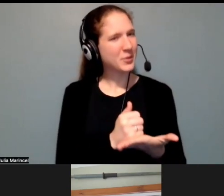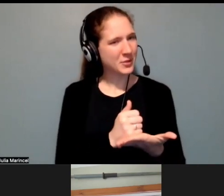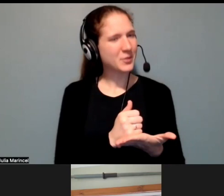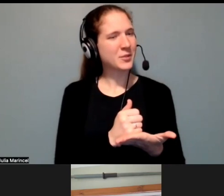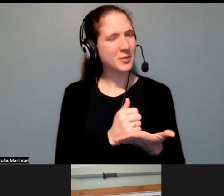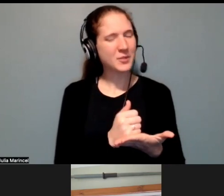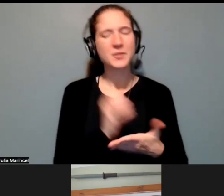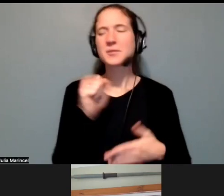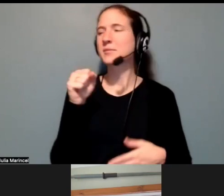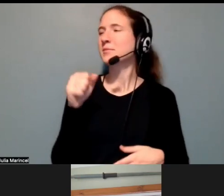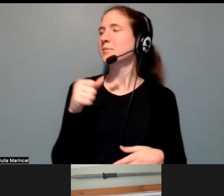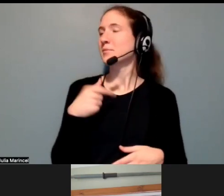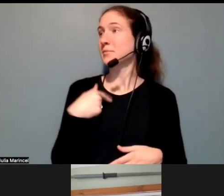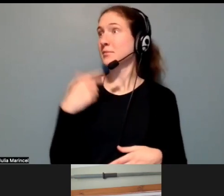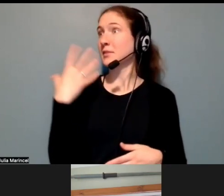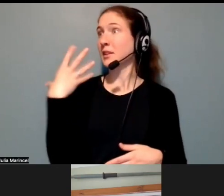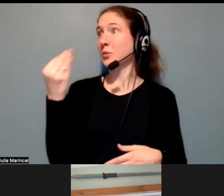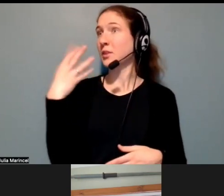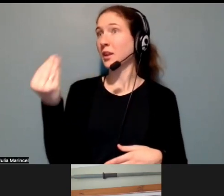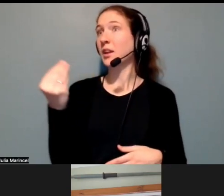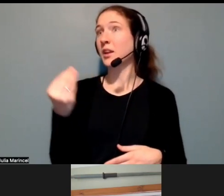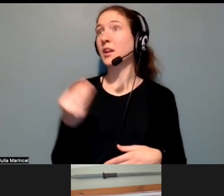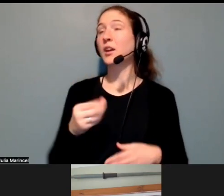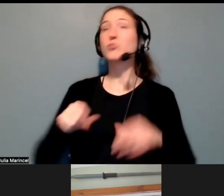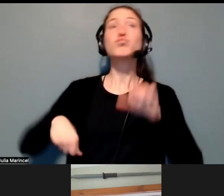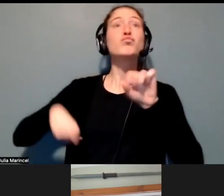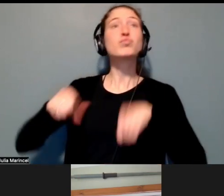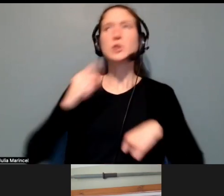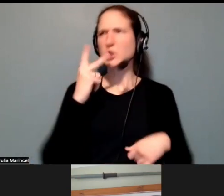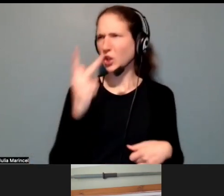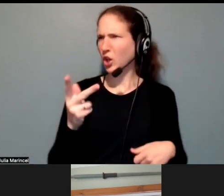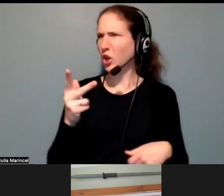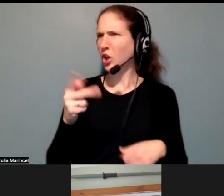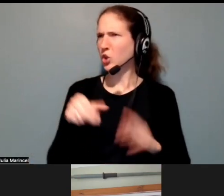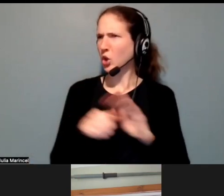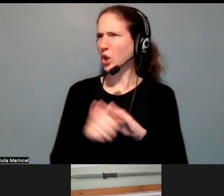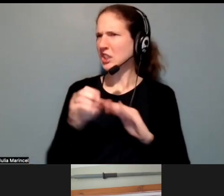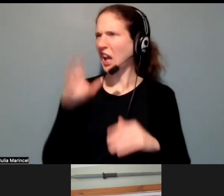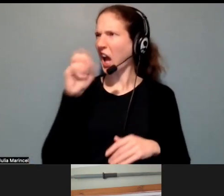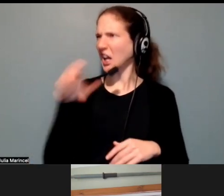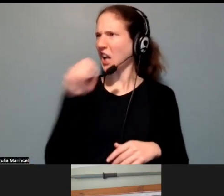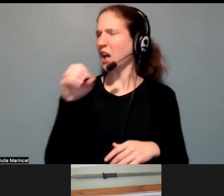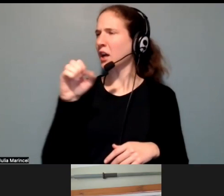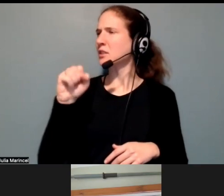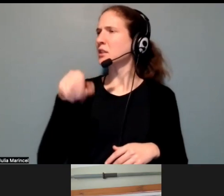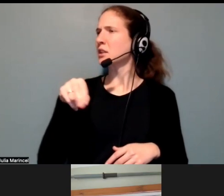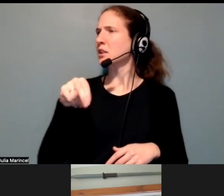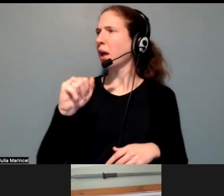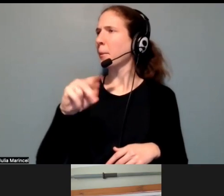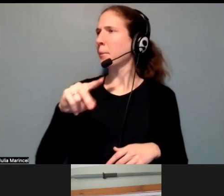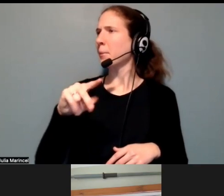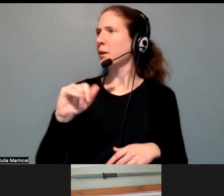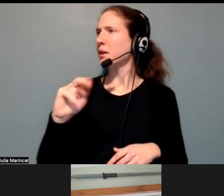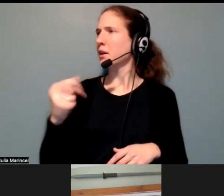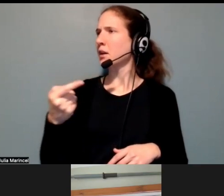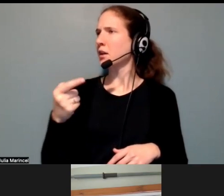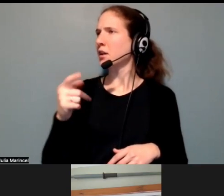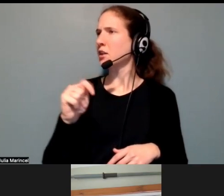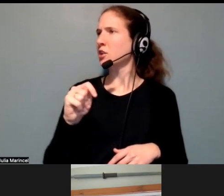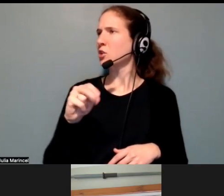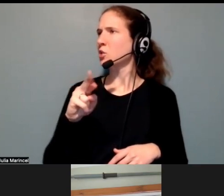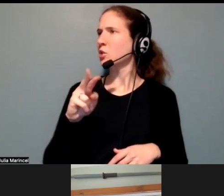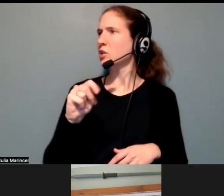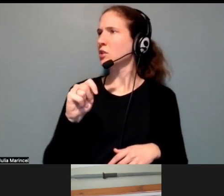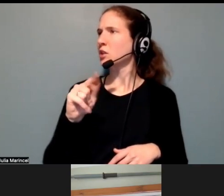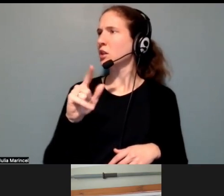I've been out paddling and there have been snapping turtles around, and I've heard that if you're there, sometimes they could snap off your